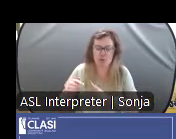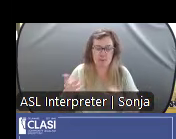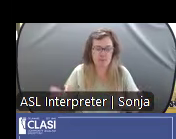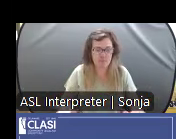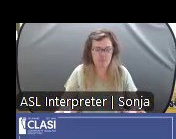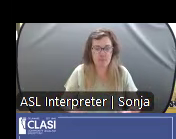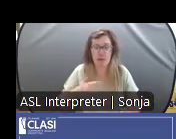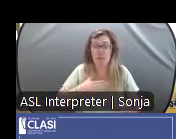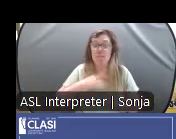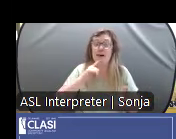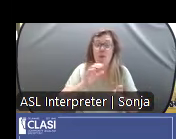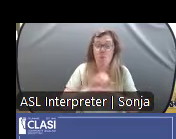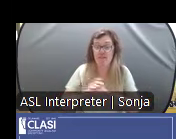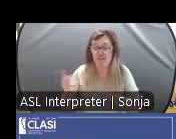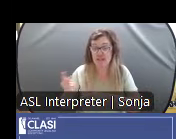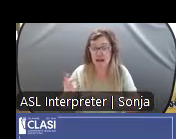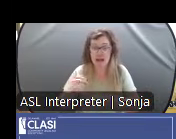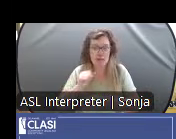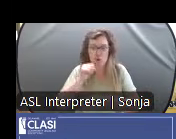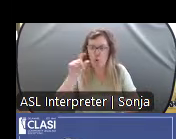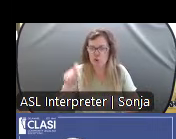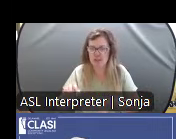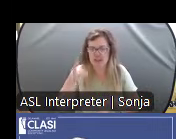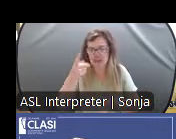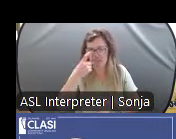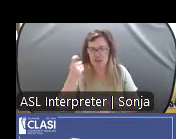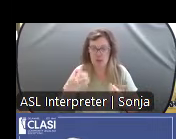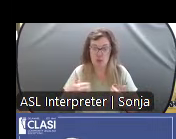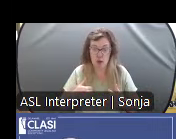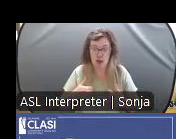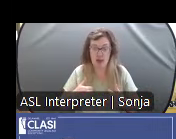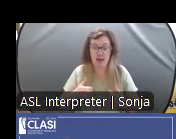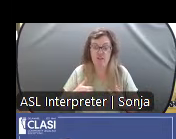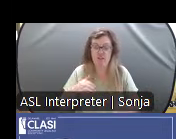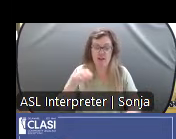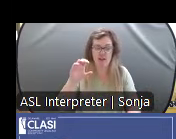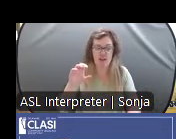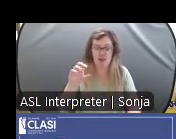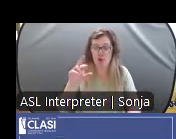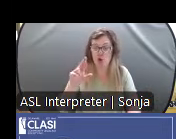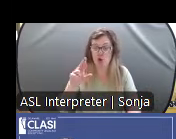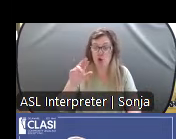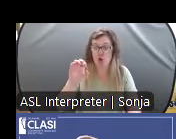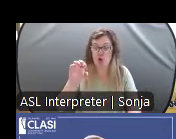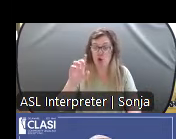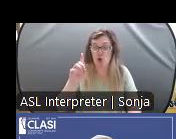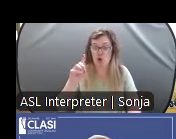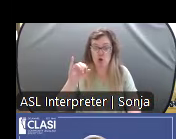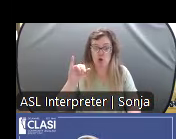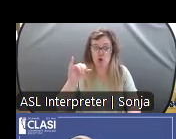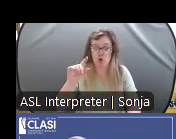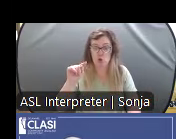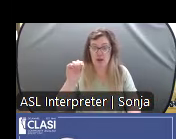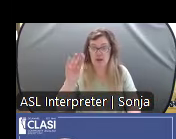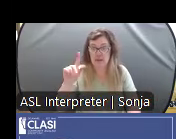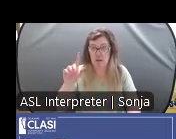not need to take it, is if you have creditable insurance through either your